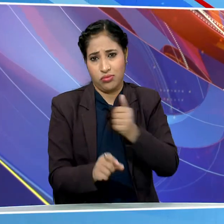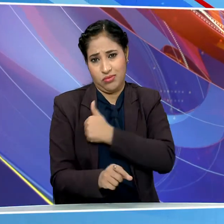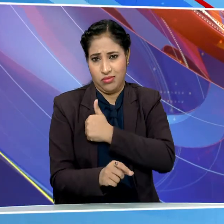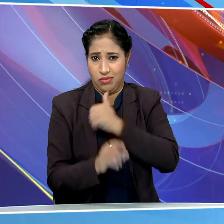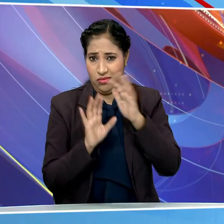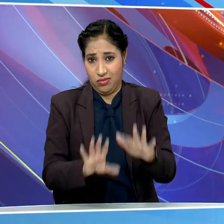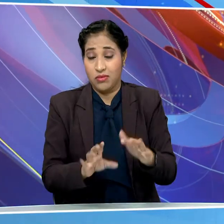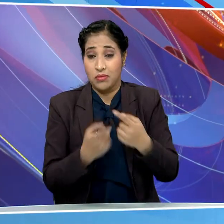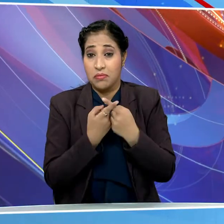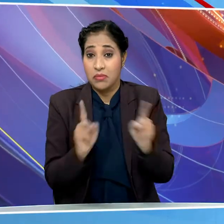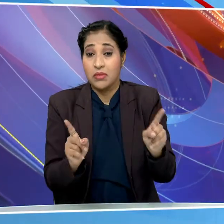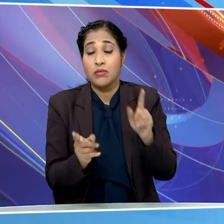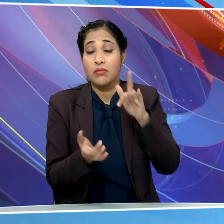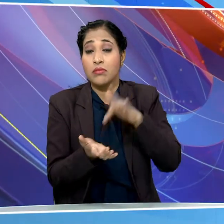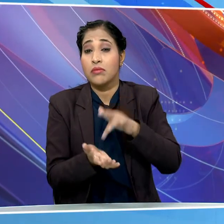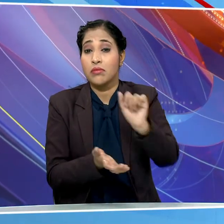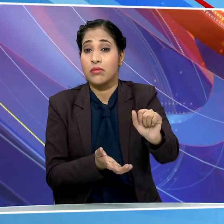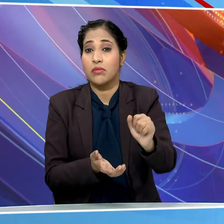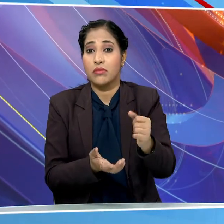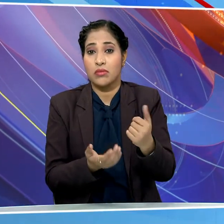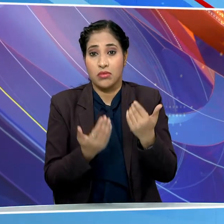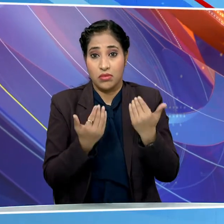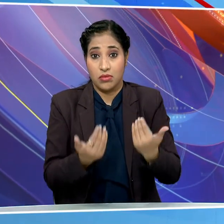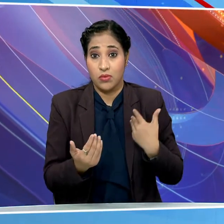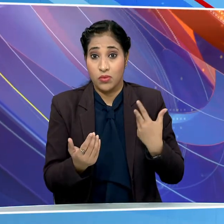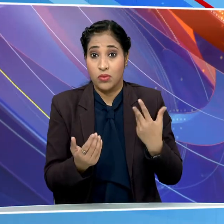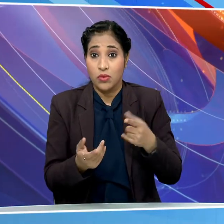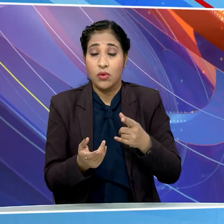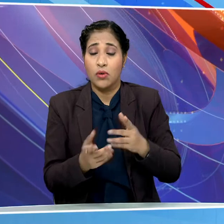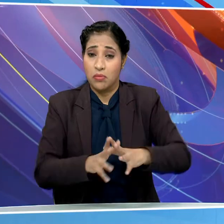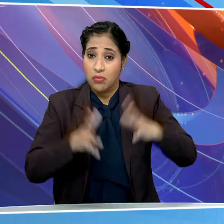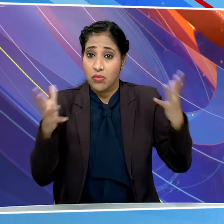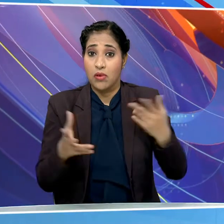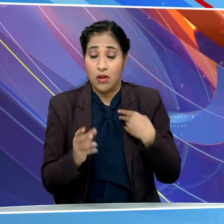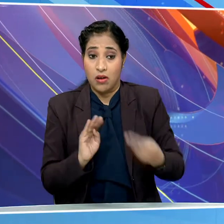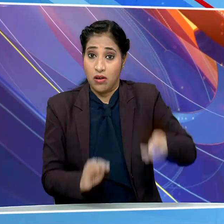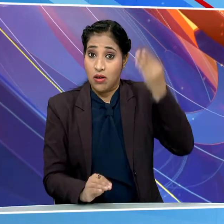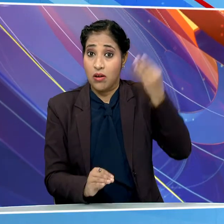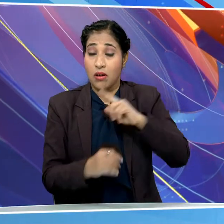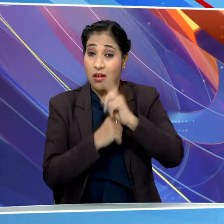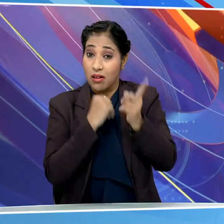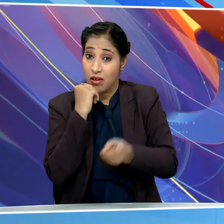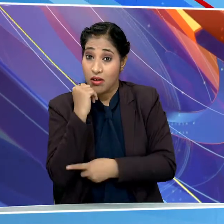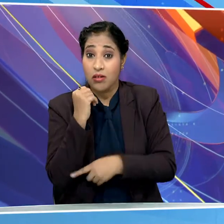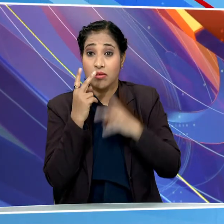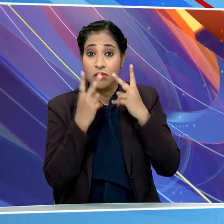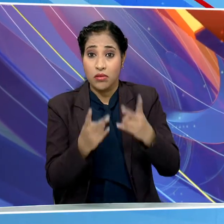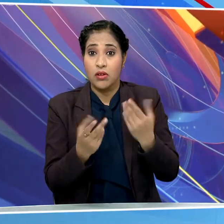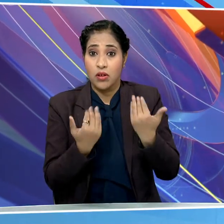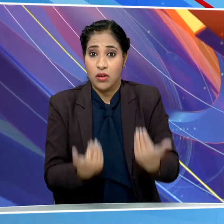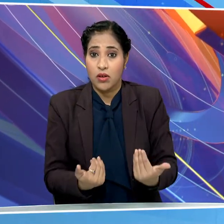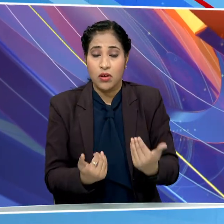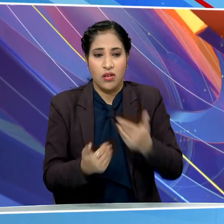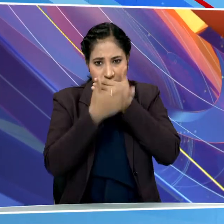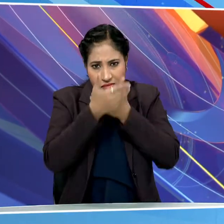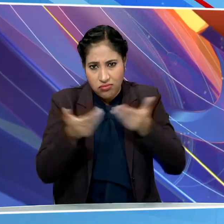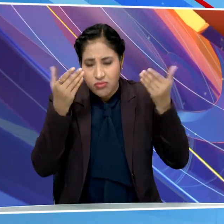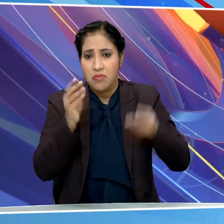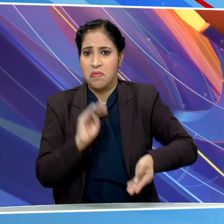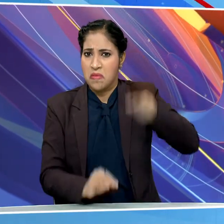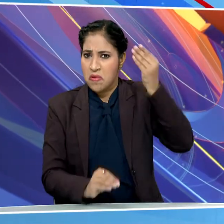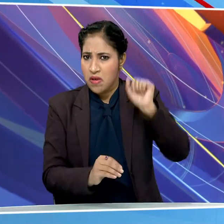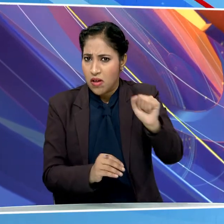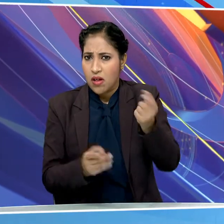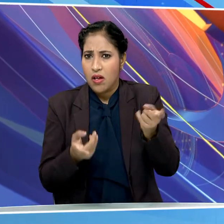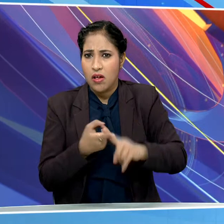There are a large number of extradition requests. there are terrorist leaders